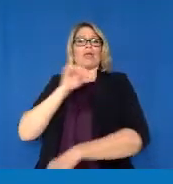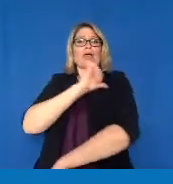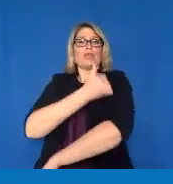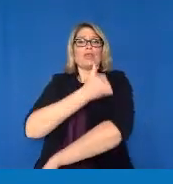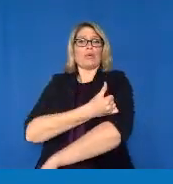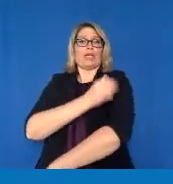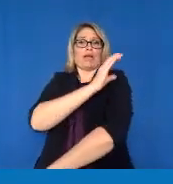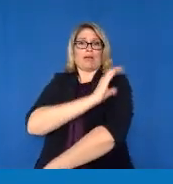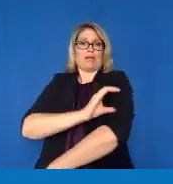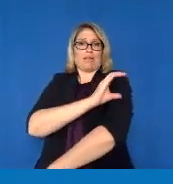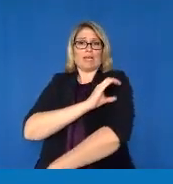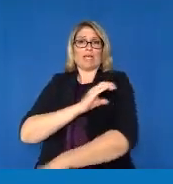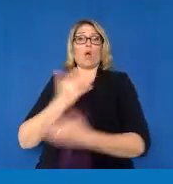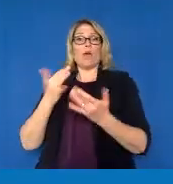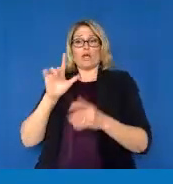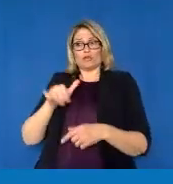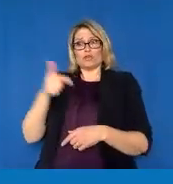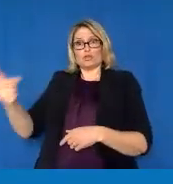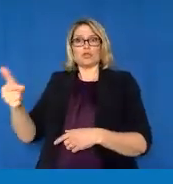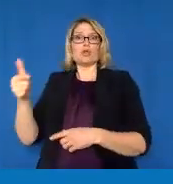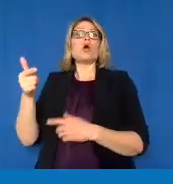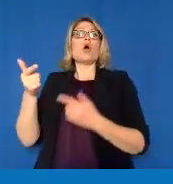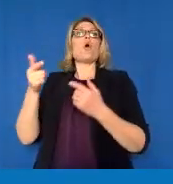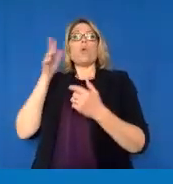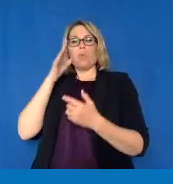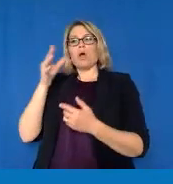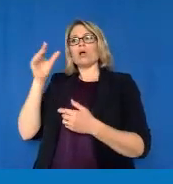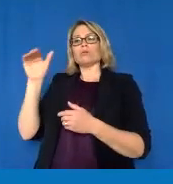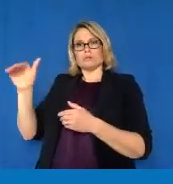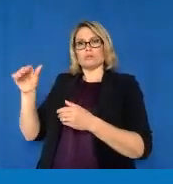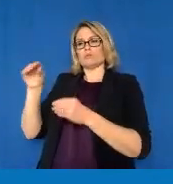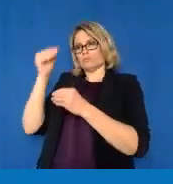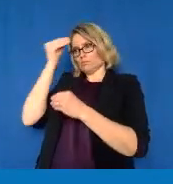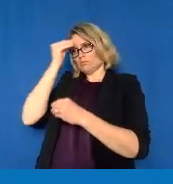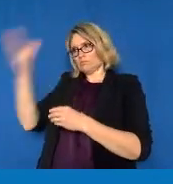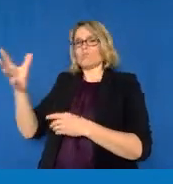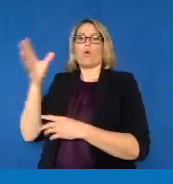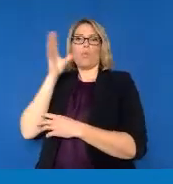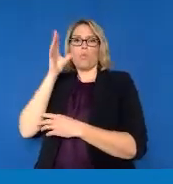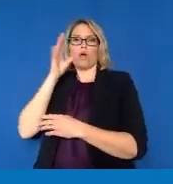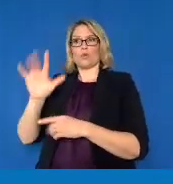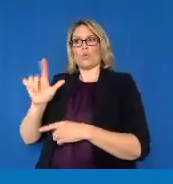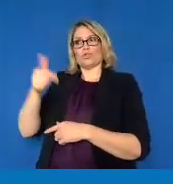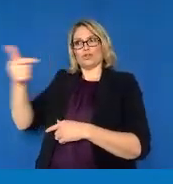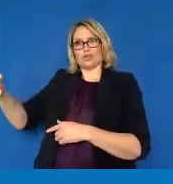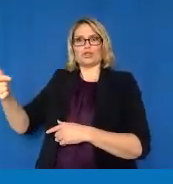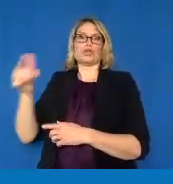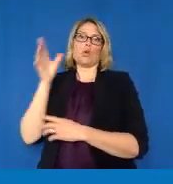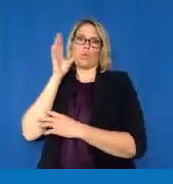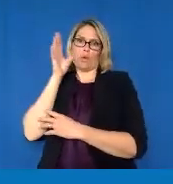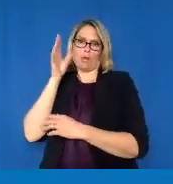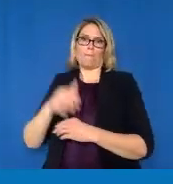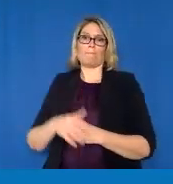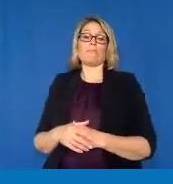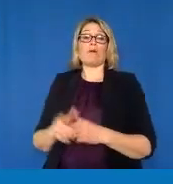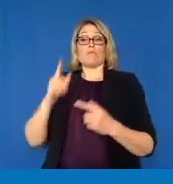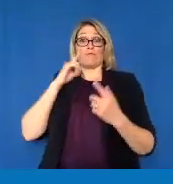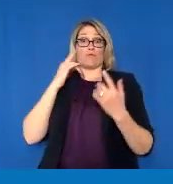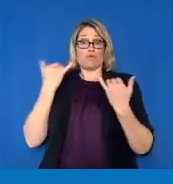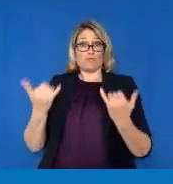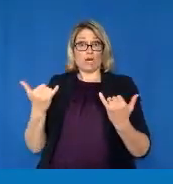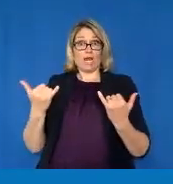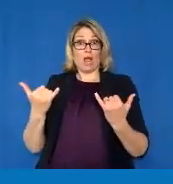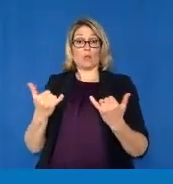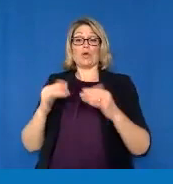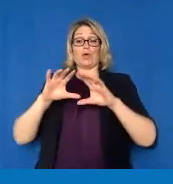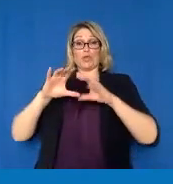please wait for your turn. You will get all the information as the information becomes available. For the time being, the next group